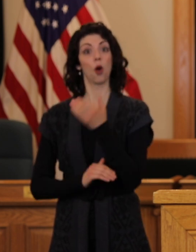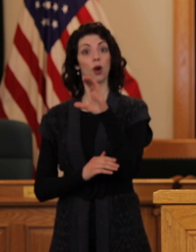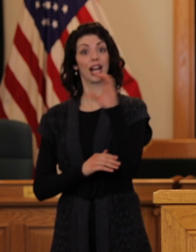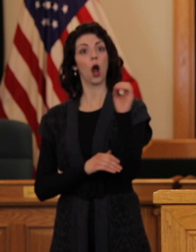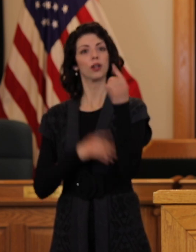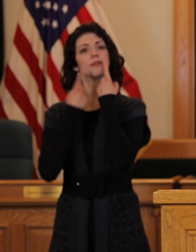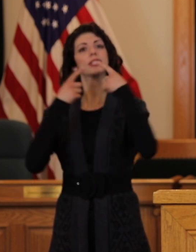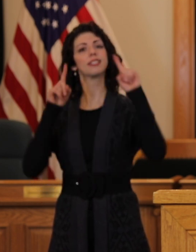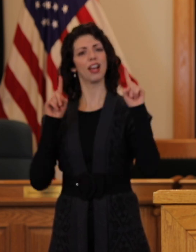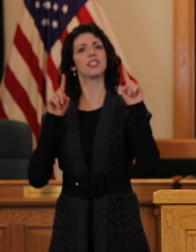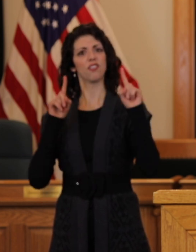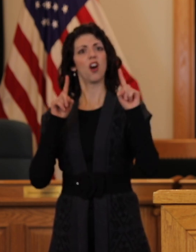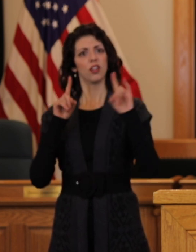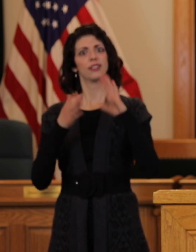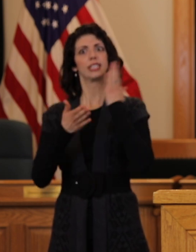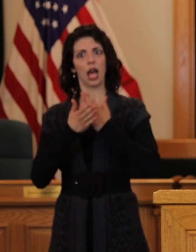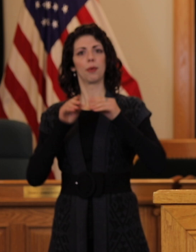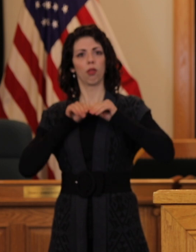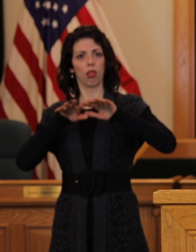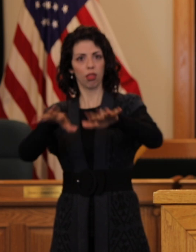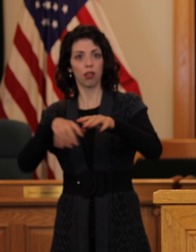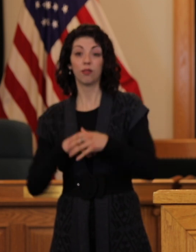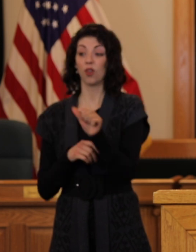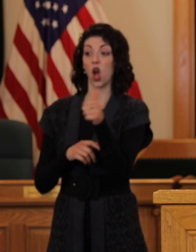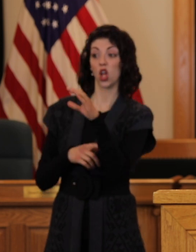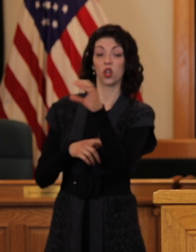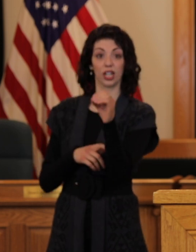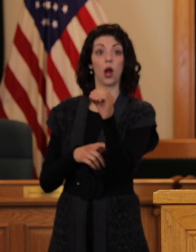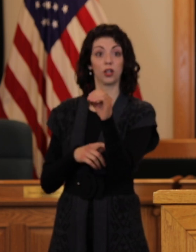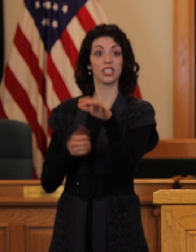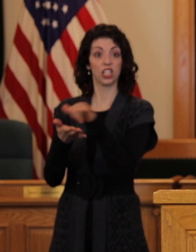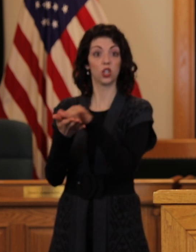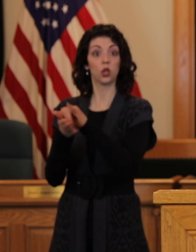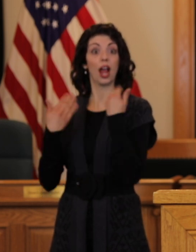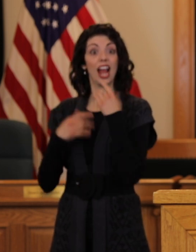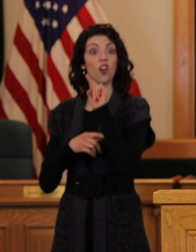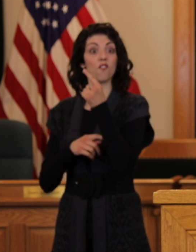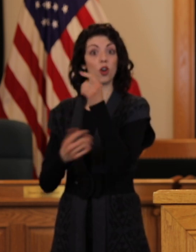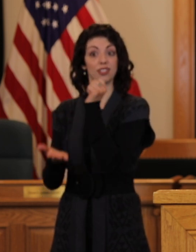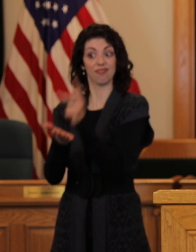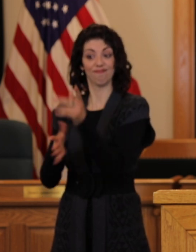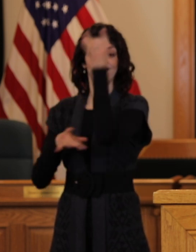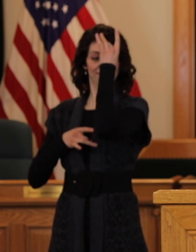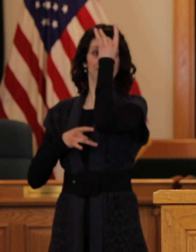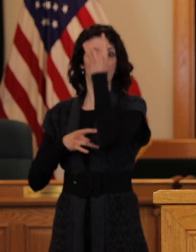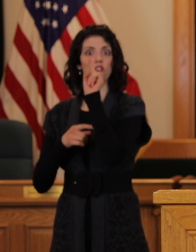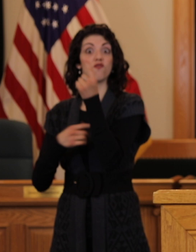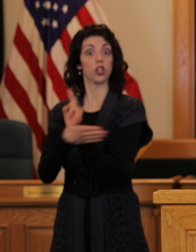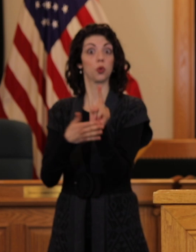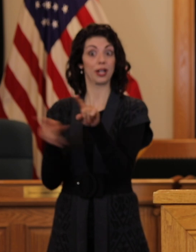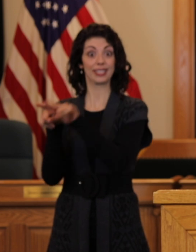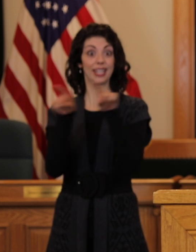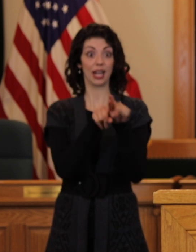curve. There are other counties in New York that had their first positive cases the same week that we did, but their number of cases